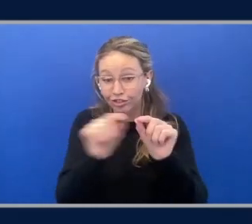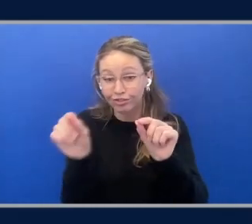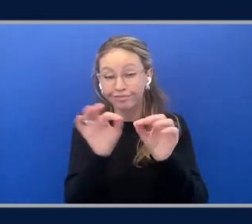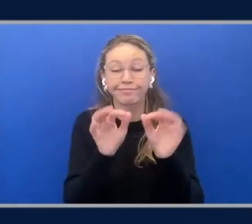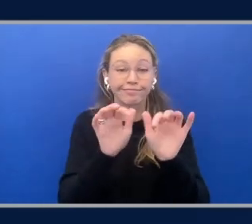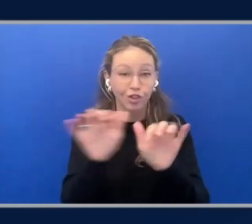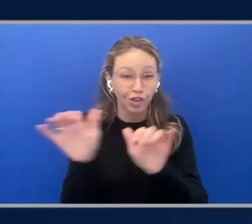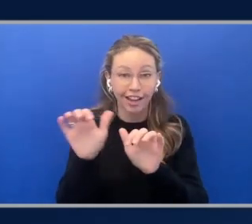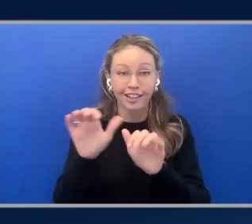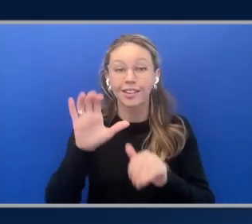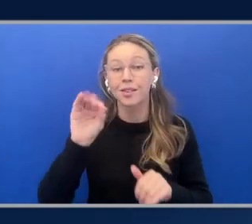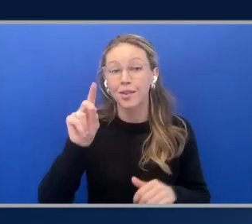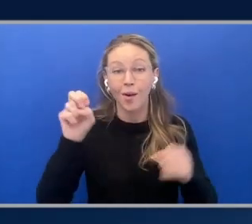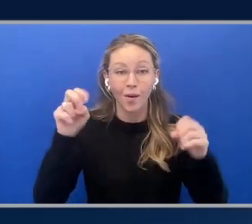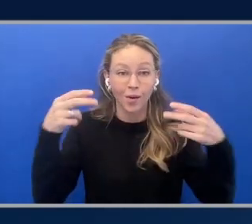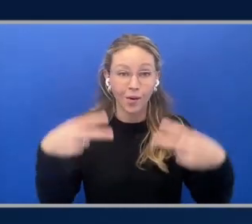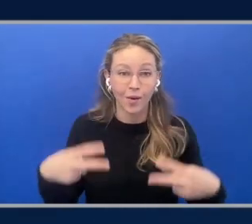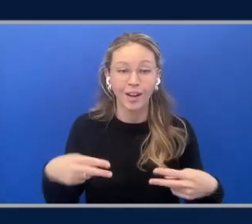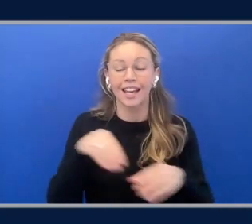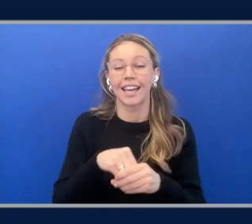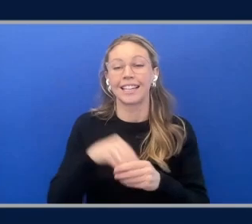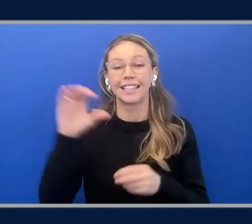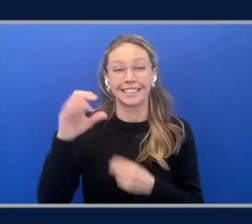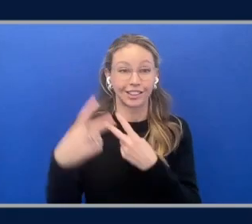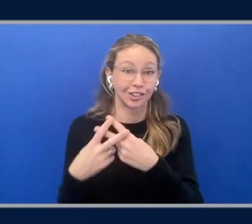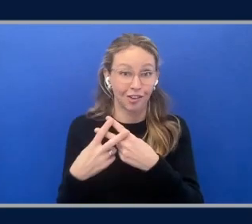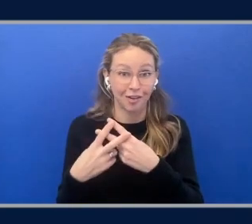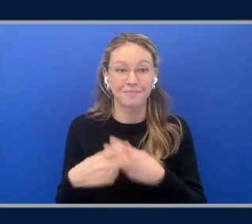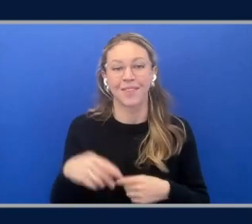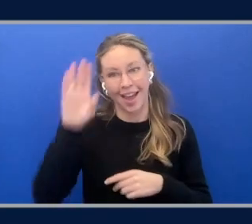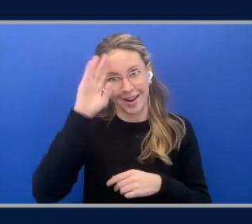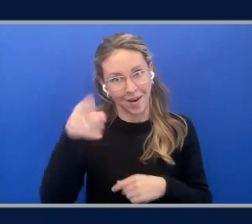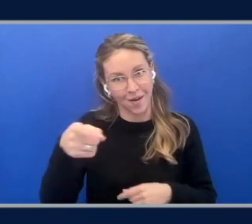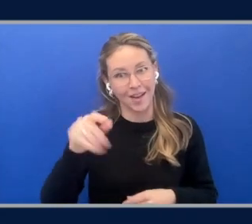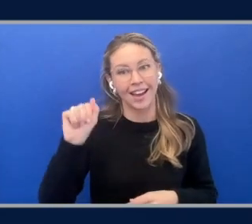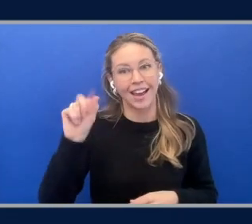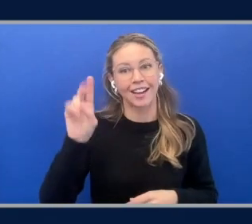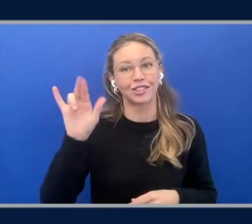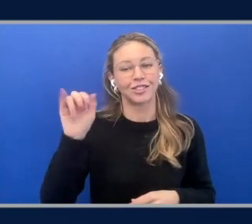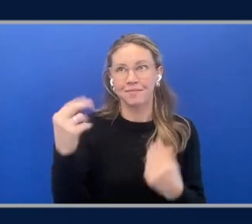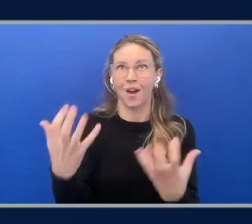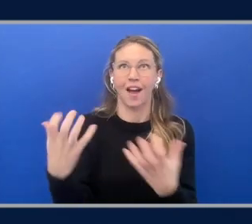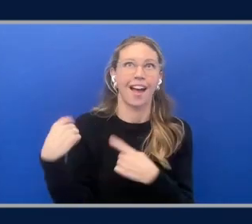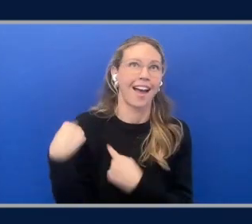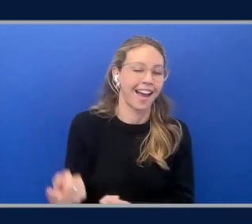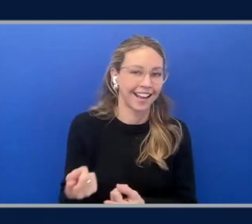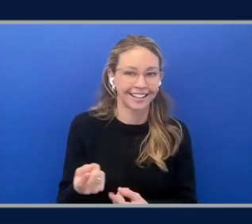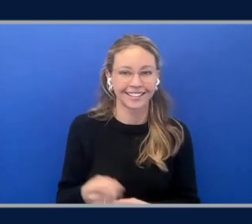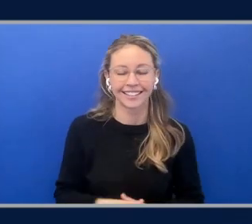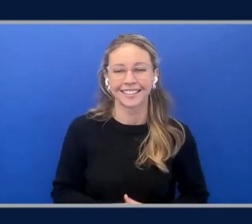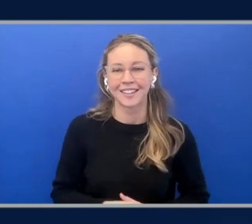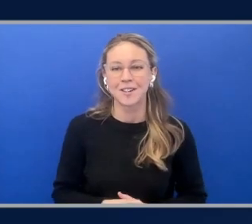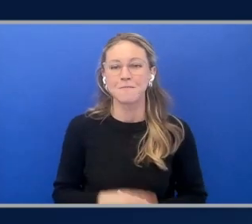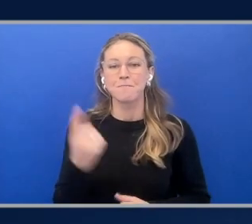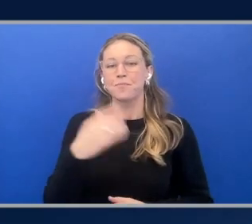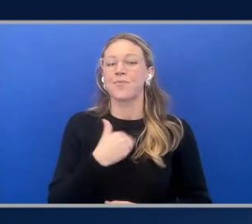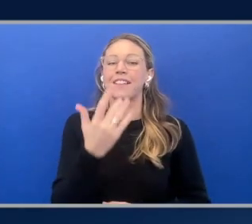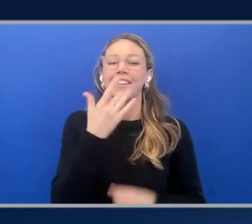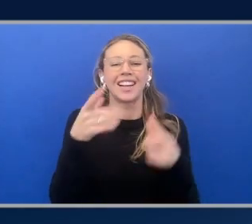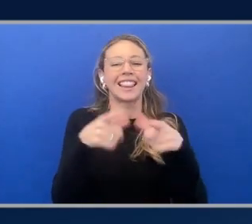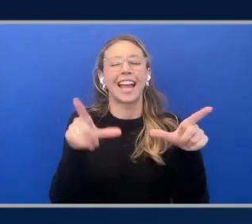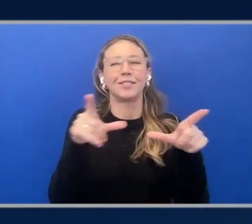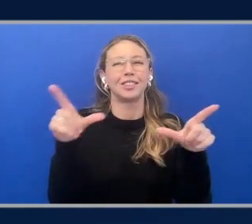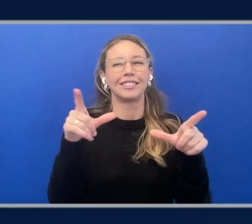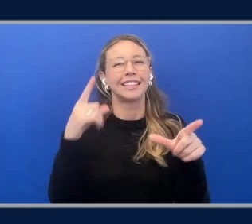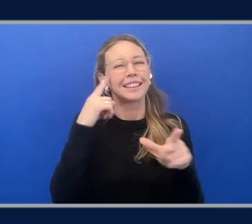as I know you have been desiring your entire life. You know, one of my favorite languages, if not my